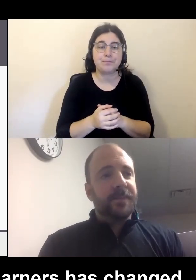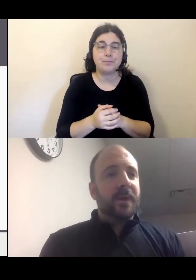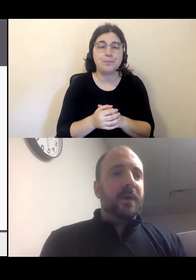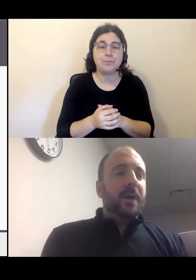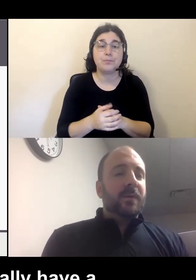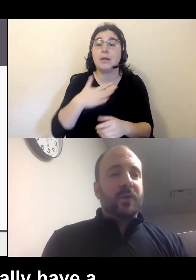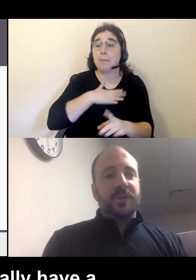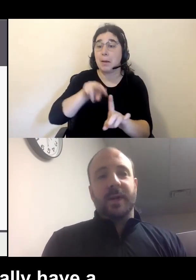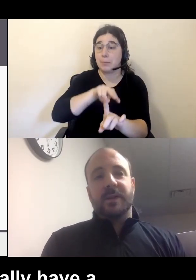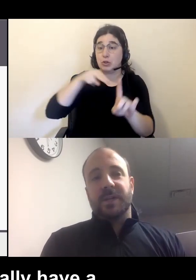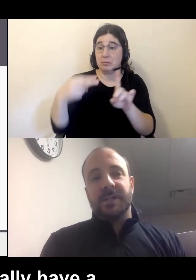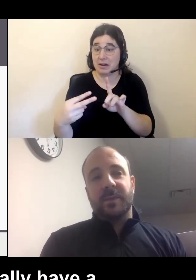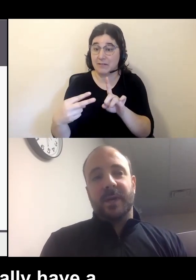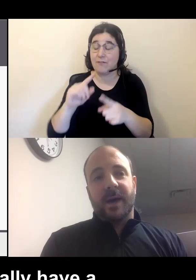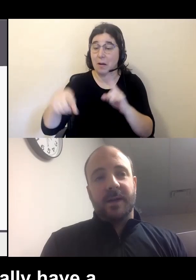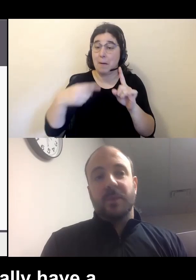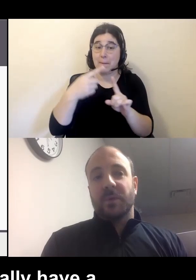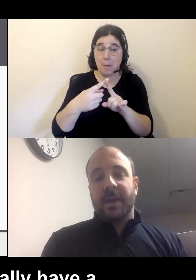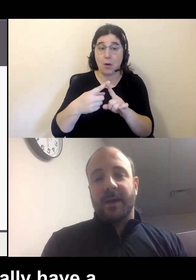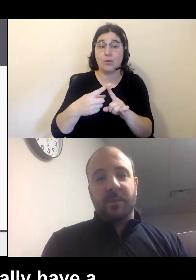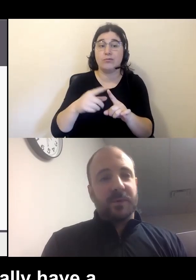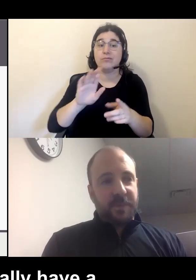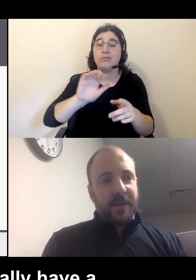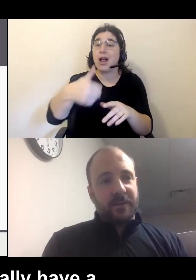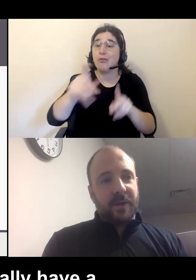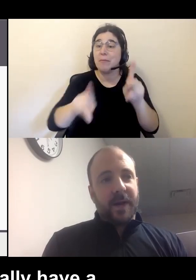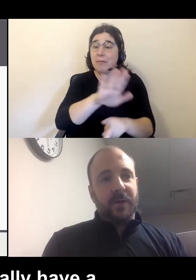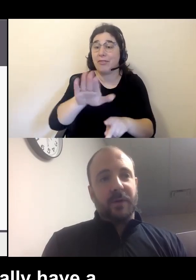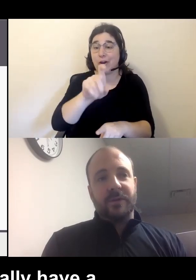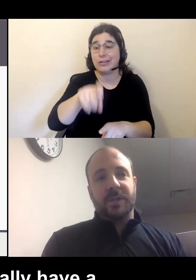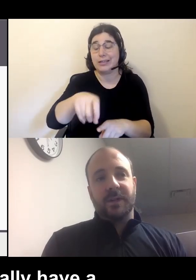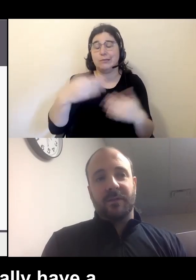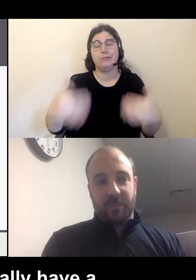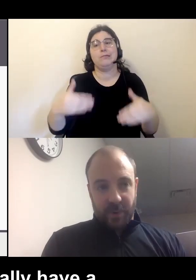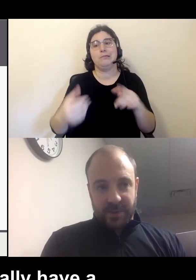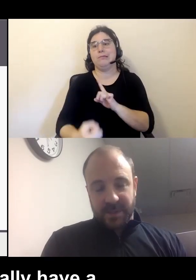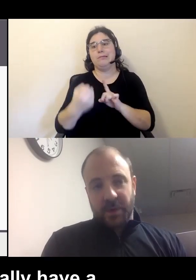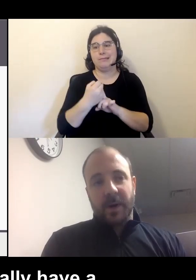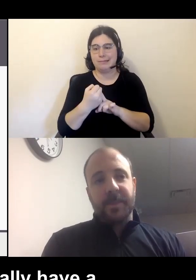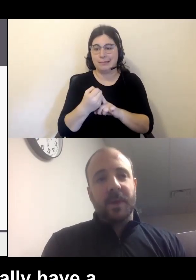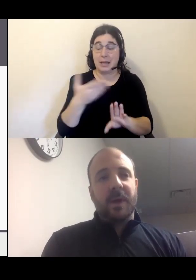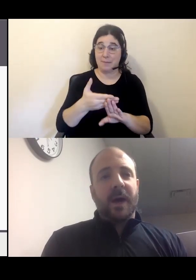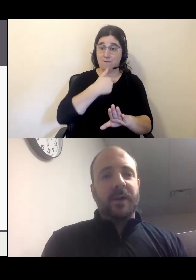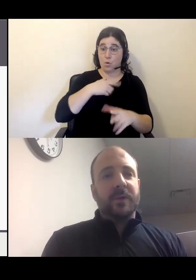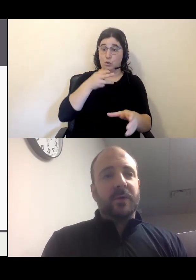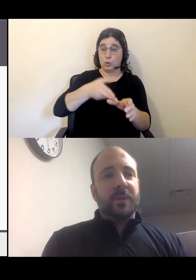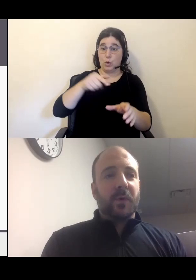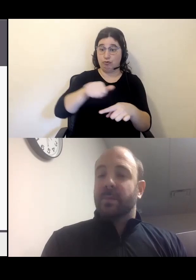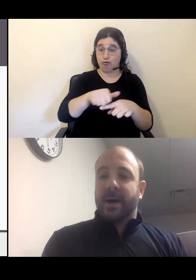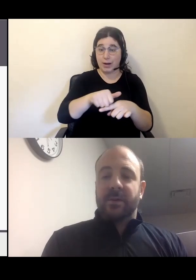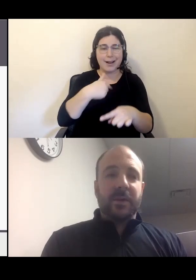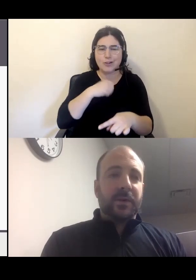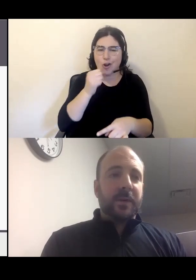understatement. Before joining the JCP, I didn't really have a perspective on how low vision and deaf persons learn. I knew there